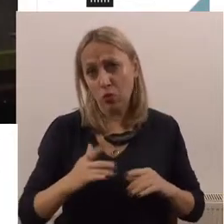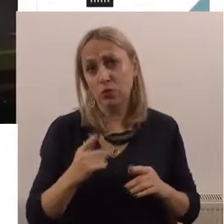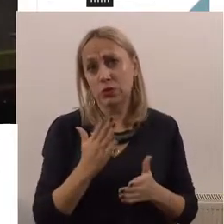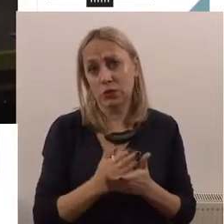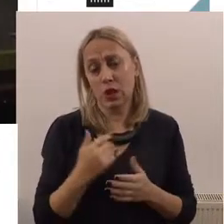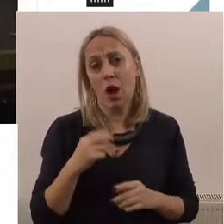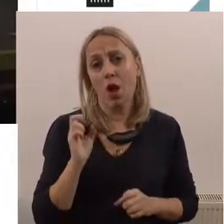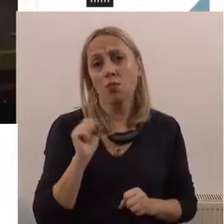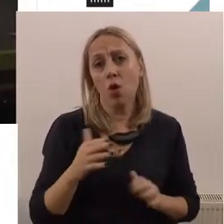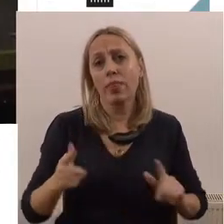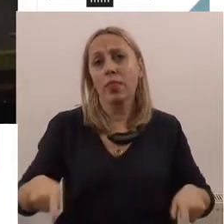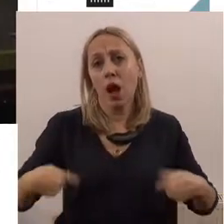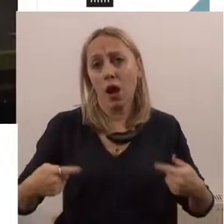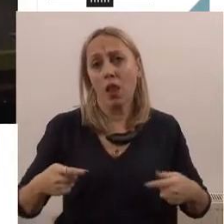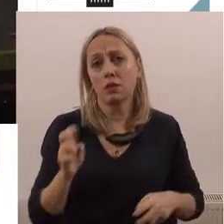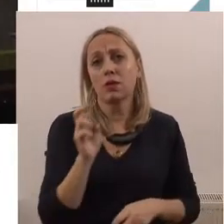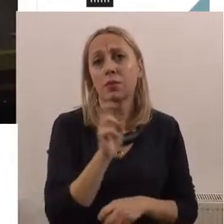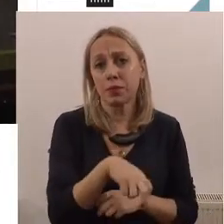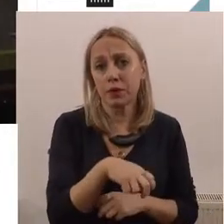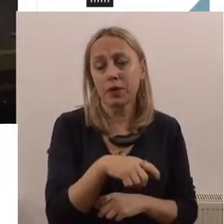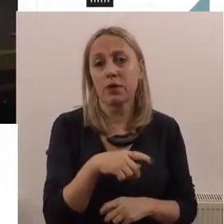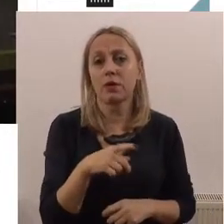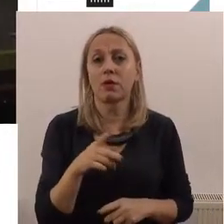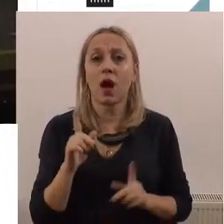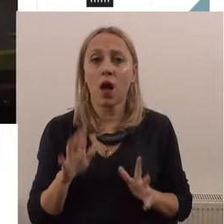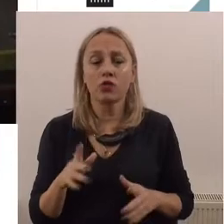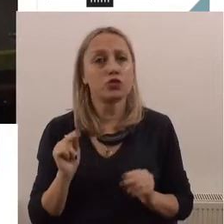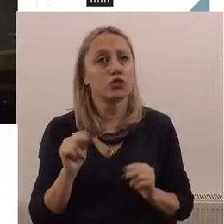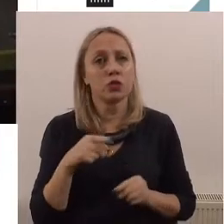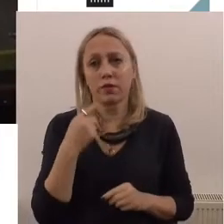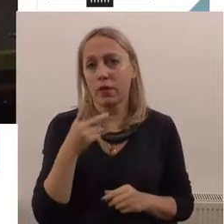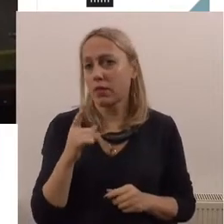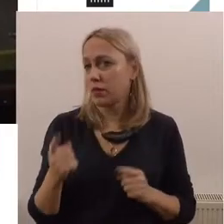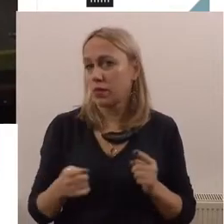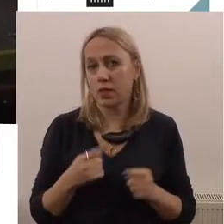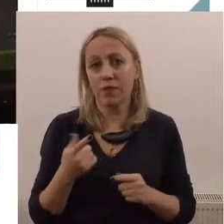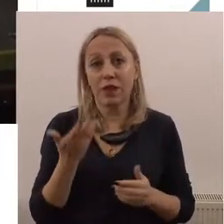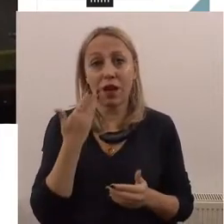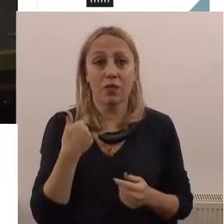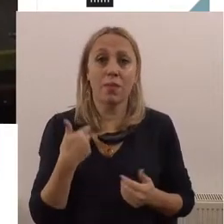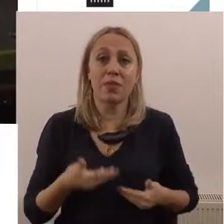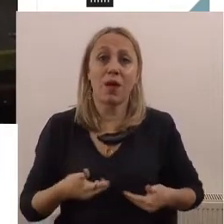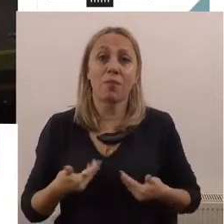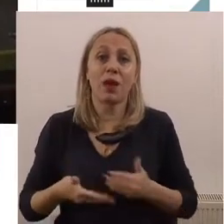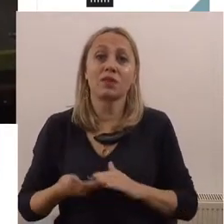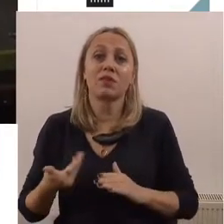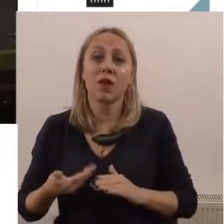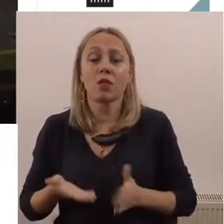So, and I thought that if I'm invited, then there must be a ramp,